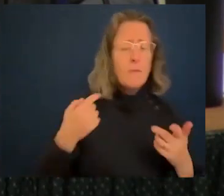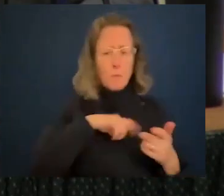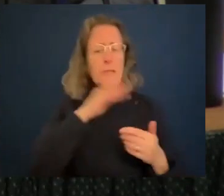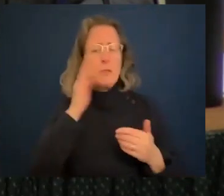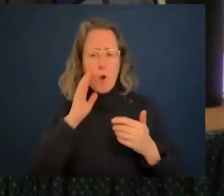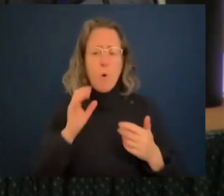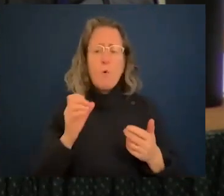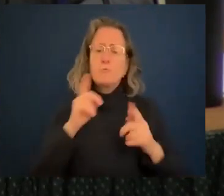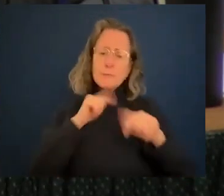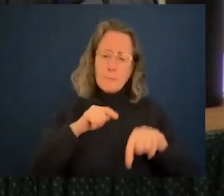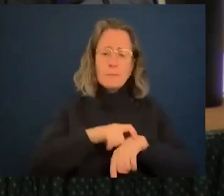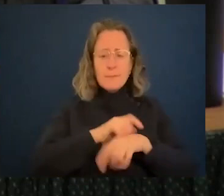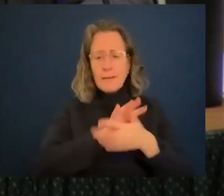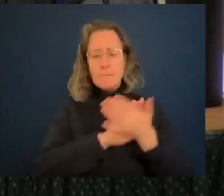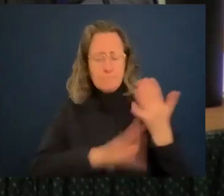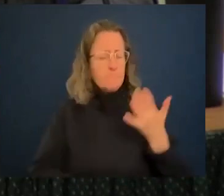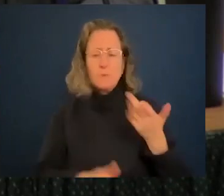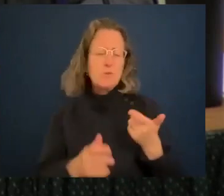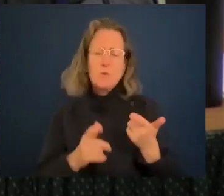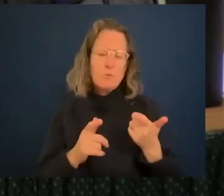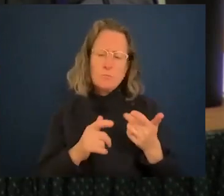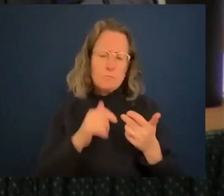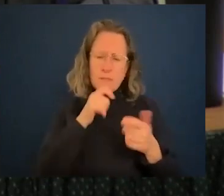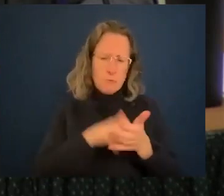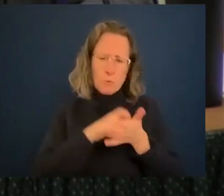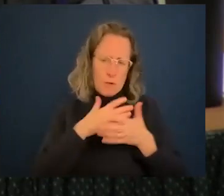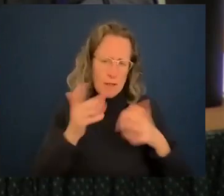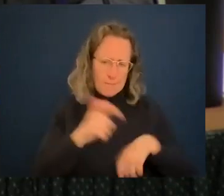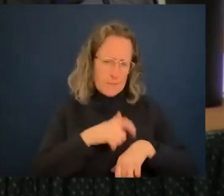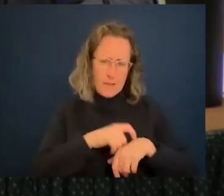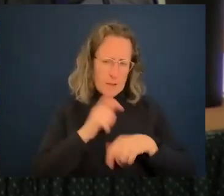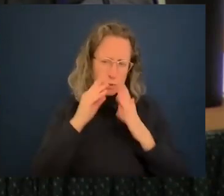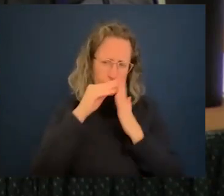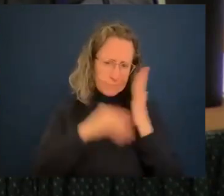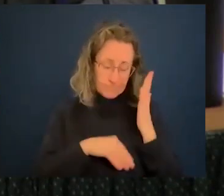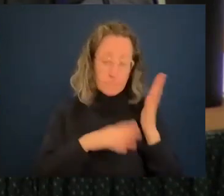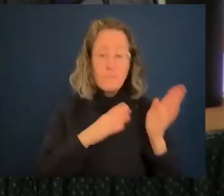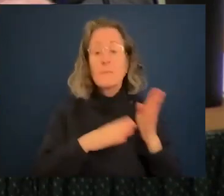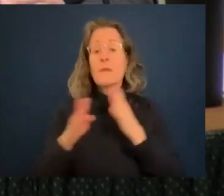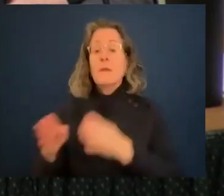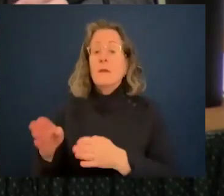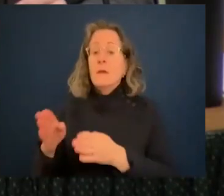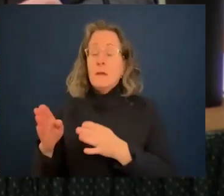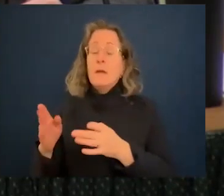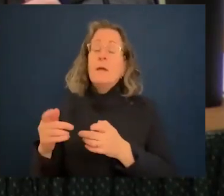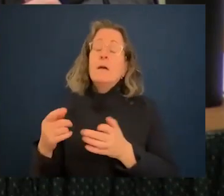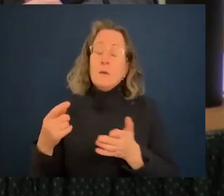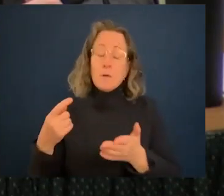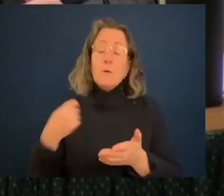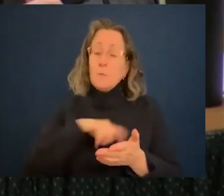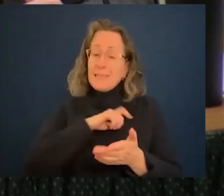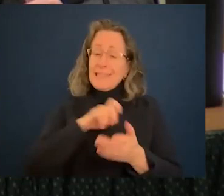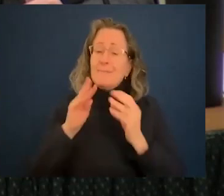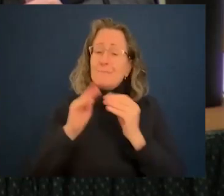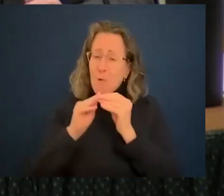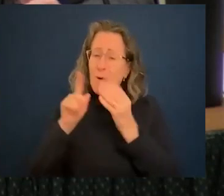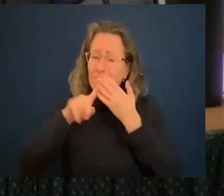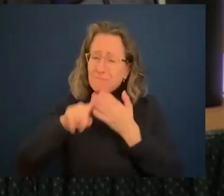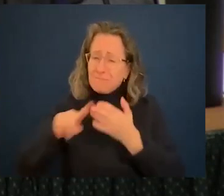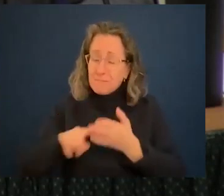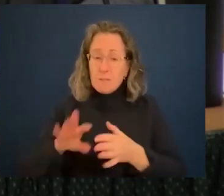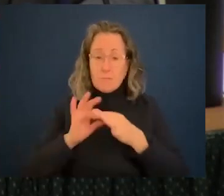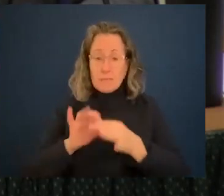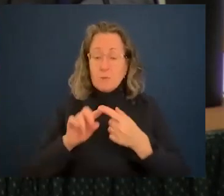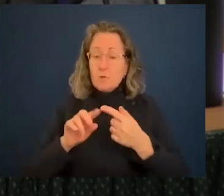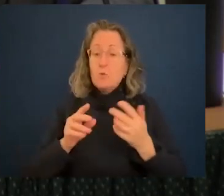investigation what will take uh additional exploring on that model is the financial implications to the general